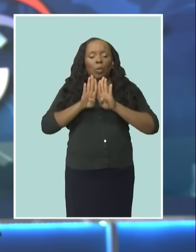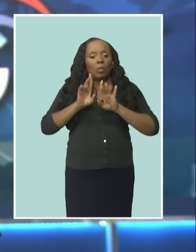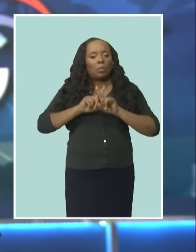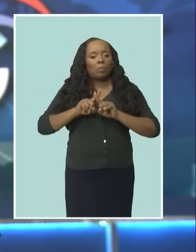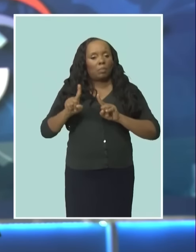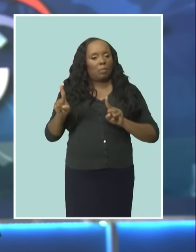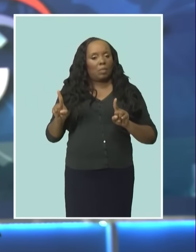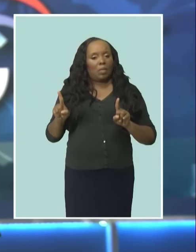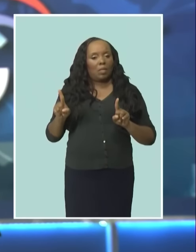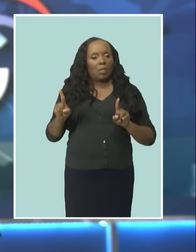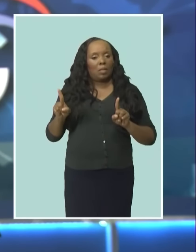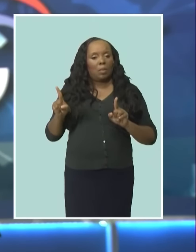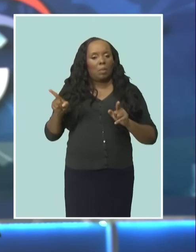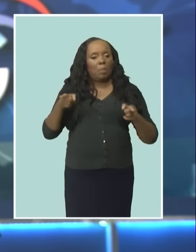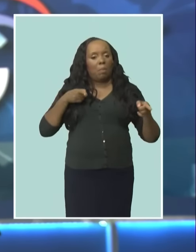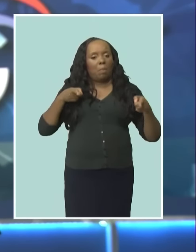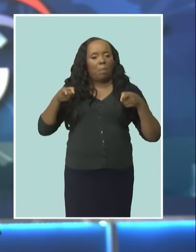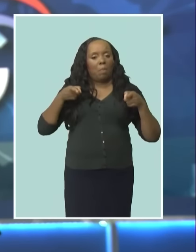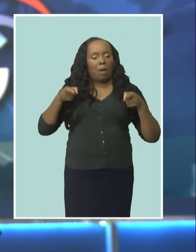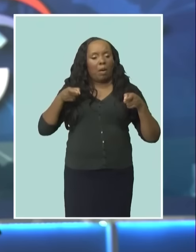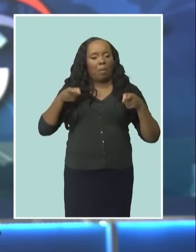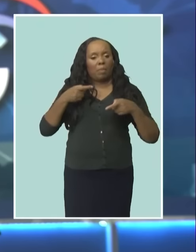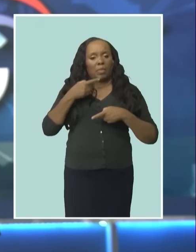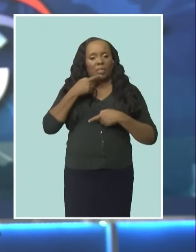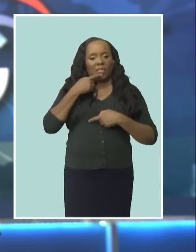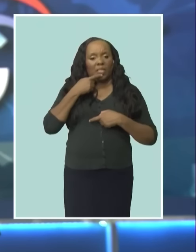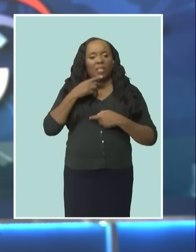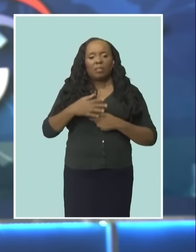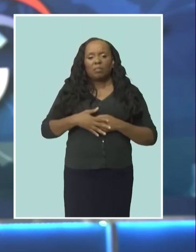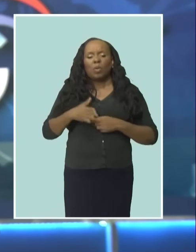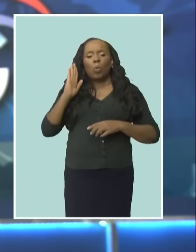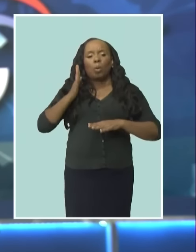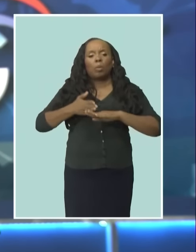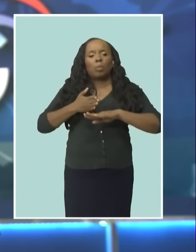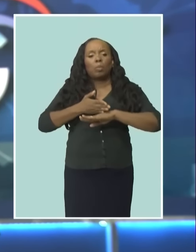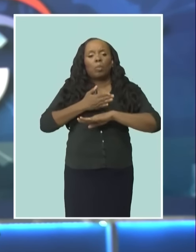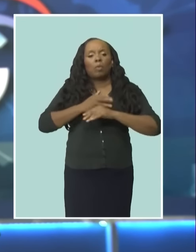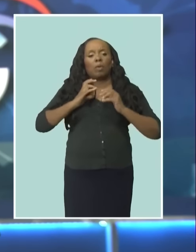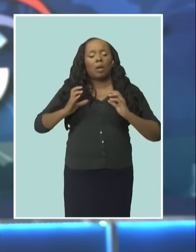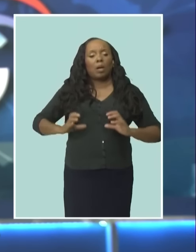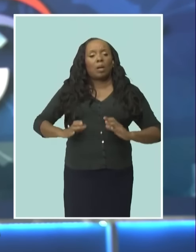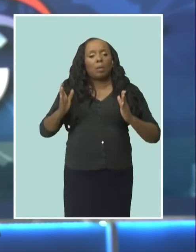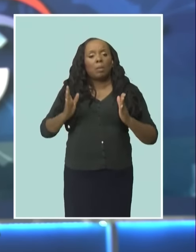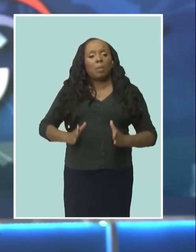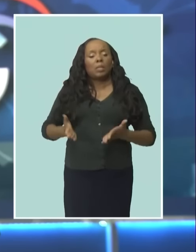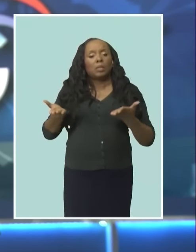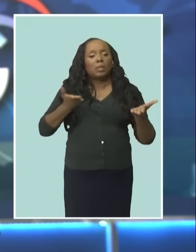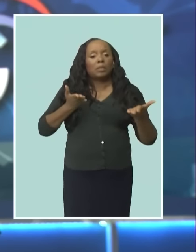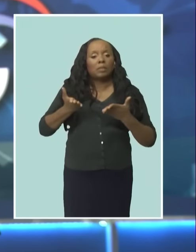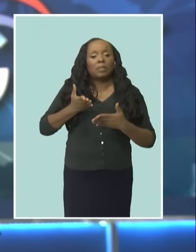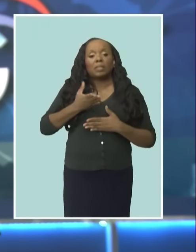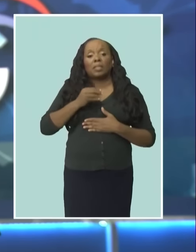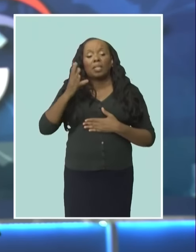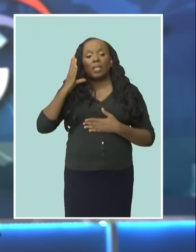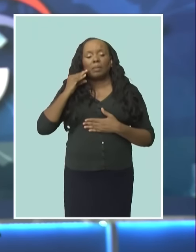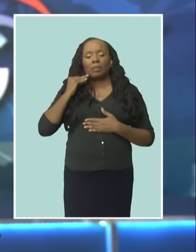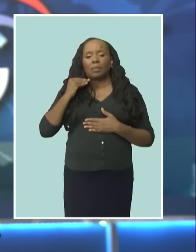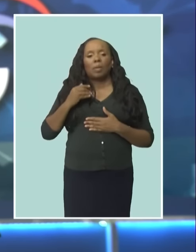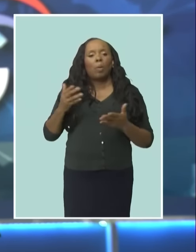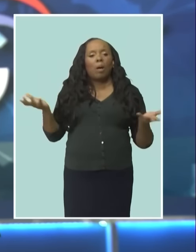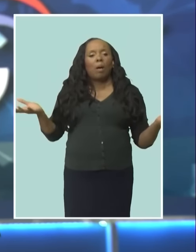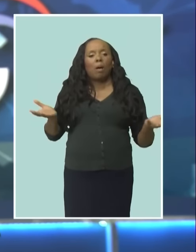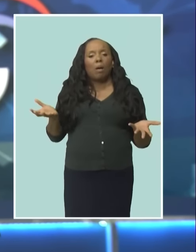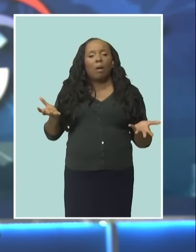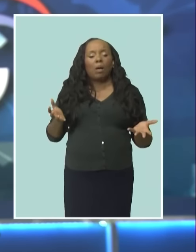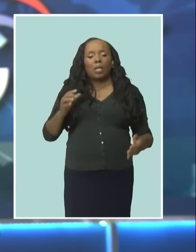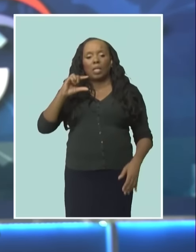Globe Drive-In says they're using the downtime to improve their services and customer experience. Our Deanza Roberts has